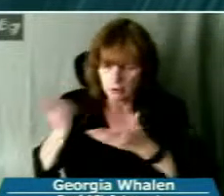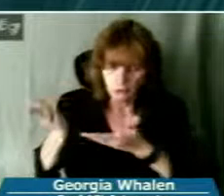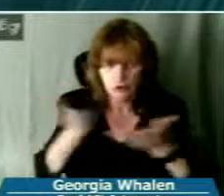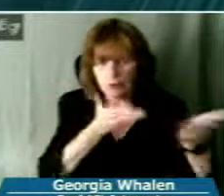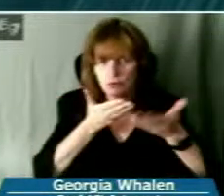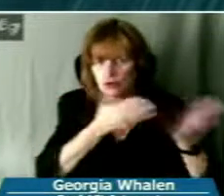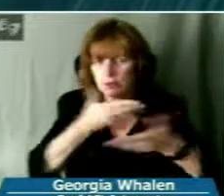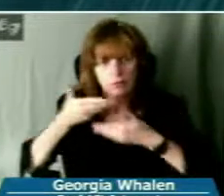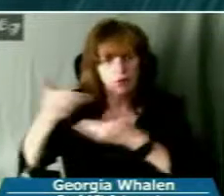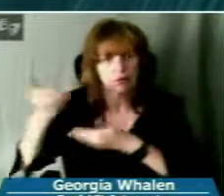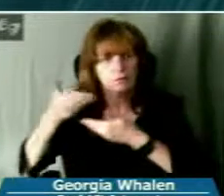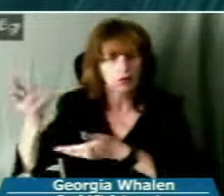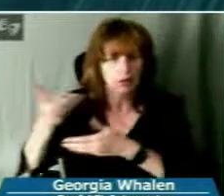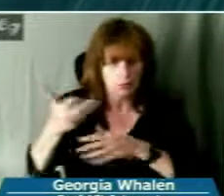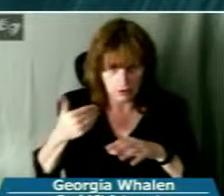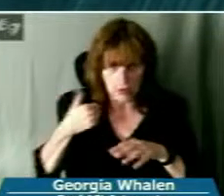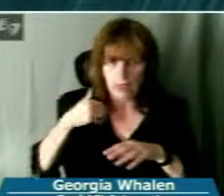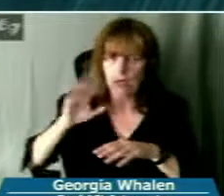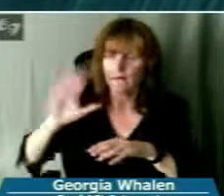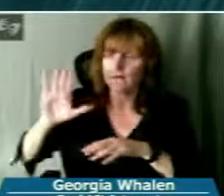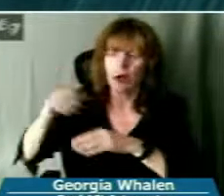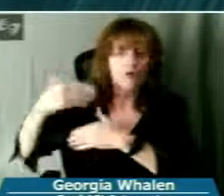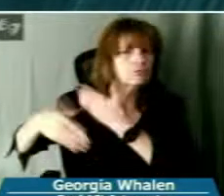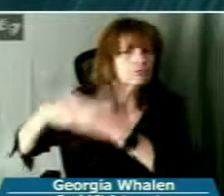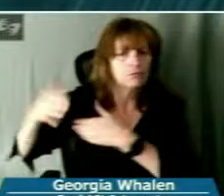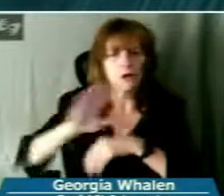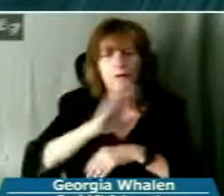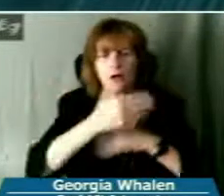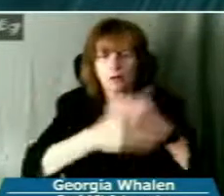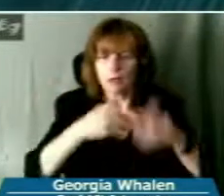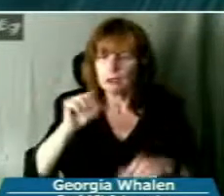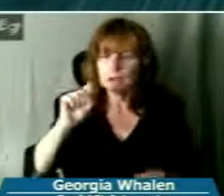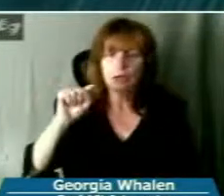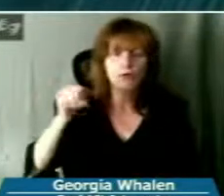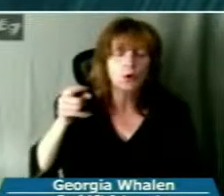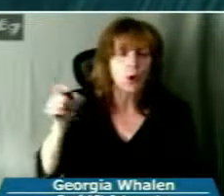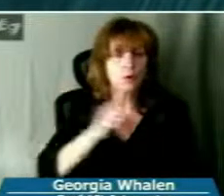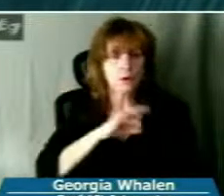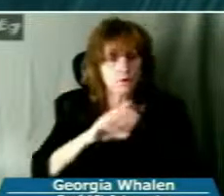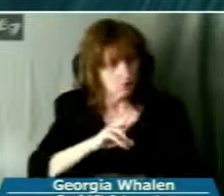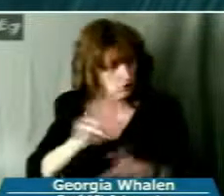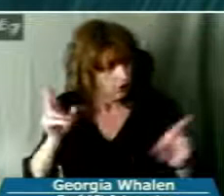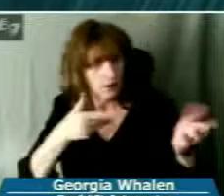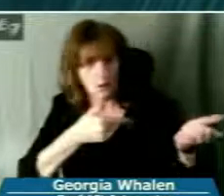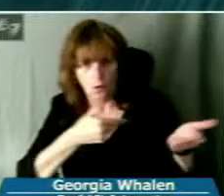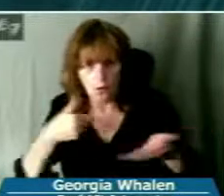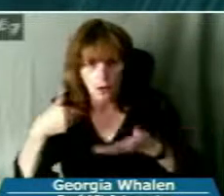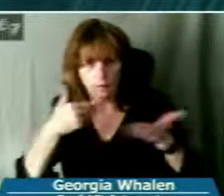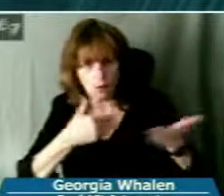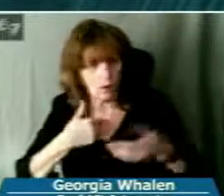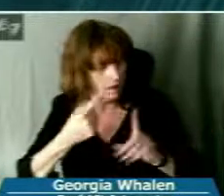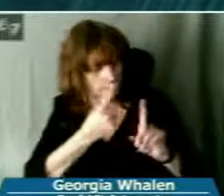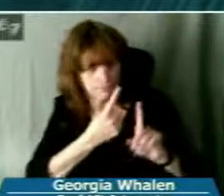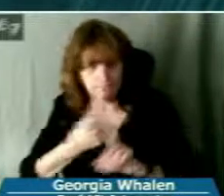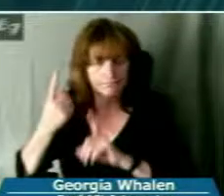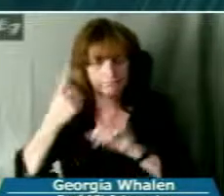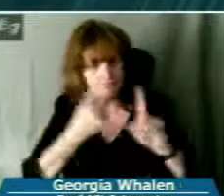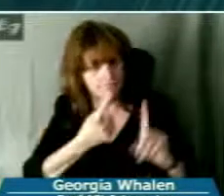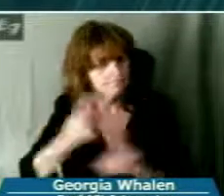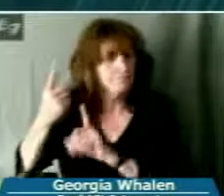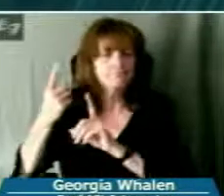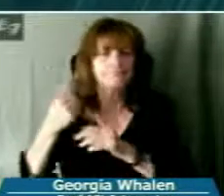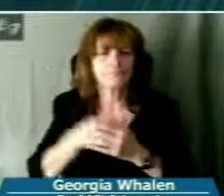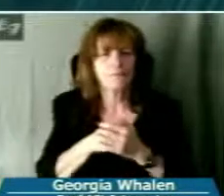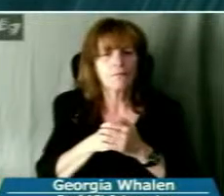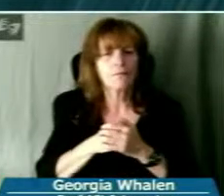that. And I know that St. Joe's was on site leading some of the important but